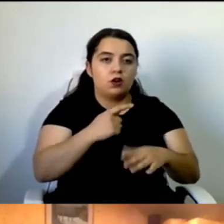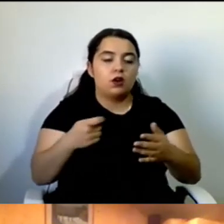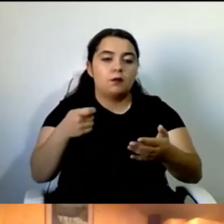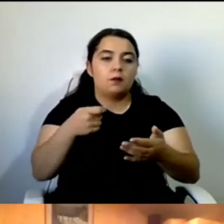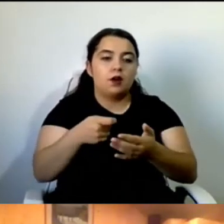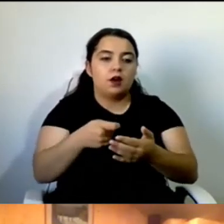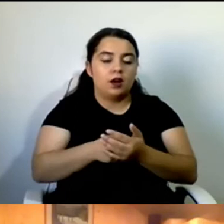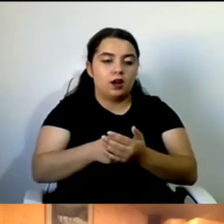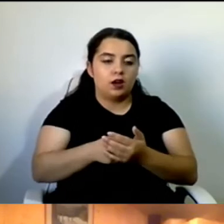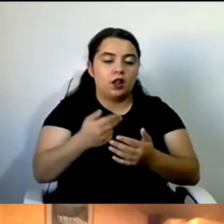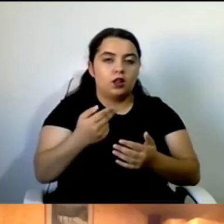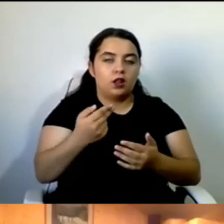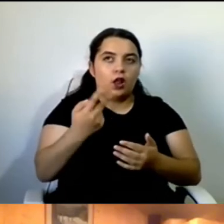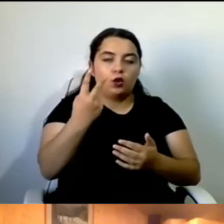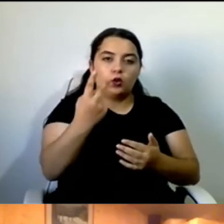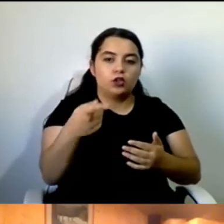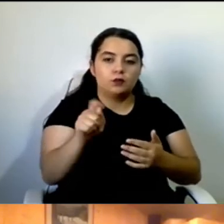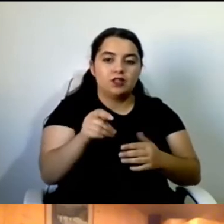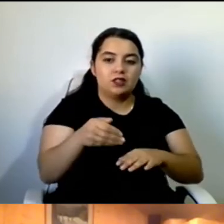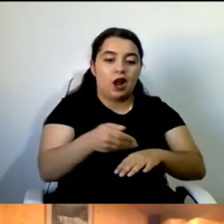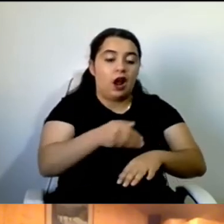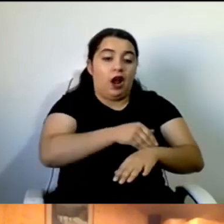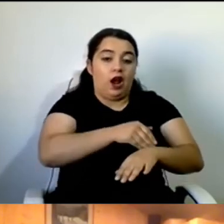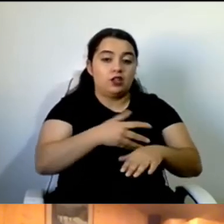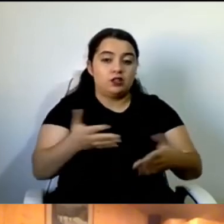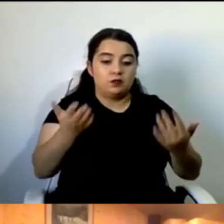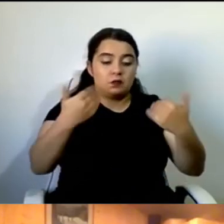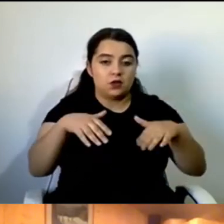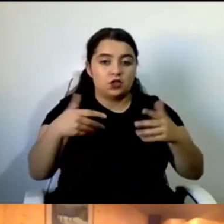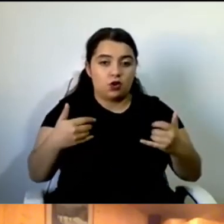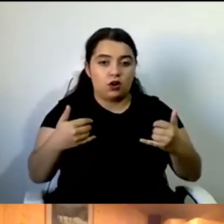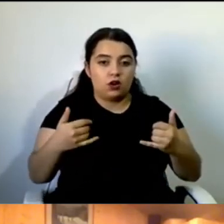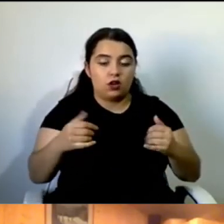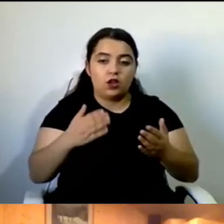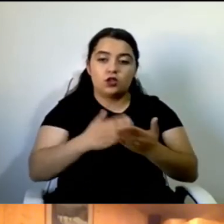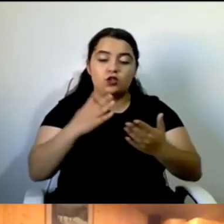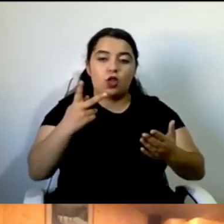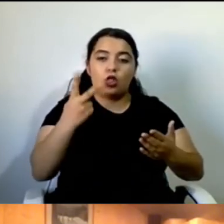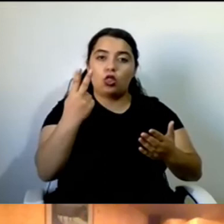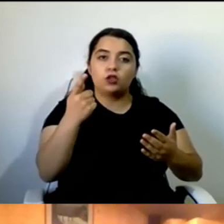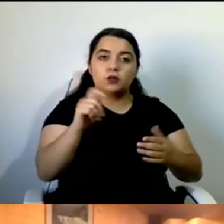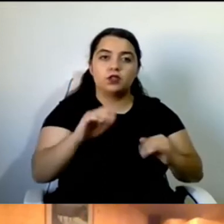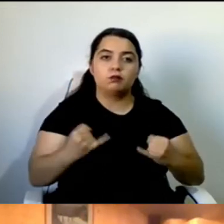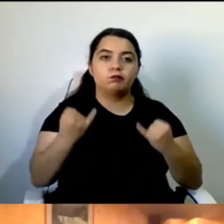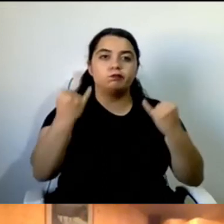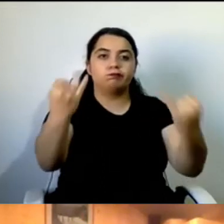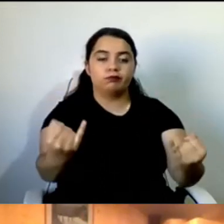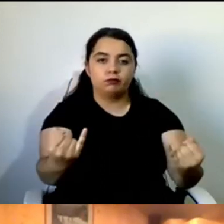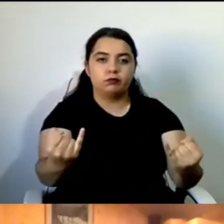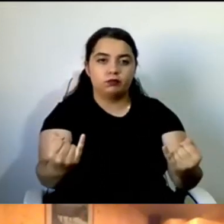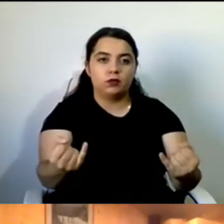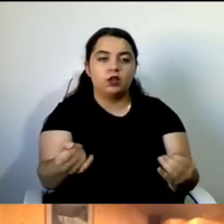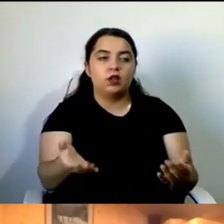salary for all of your assistants. And it's not everybody, not many people who have that kind of money. Well, you can you can